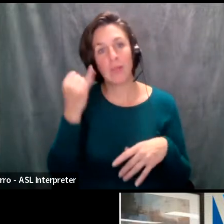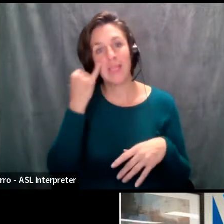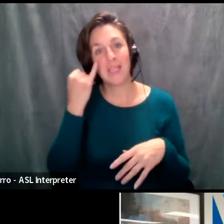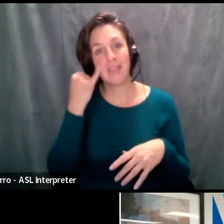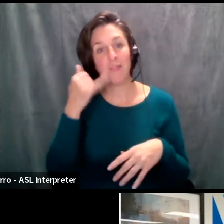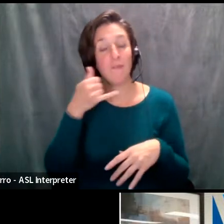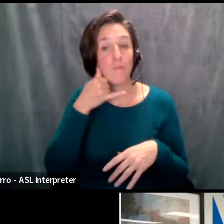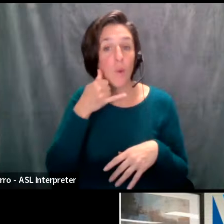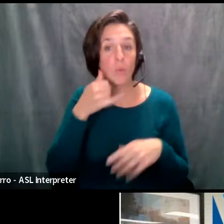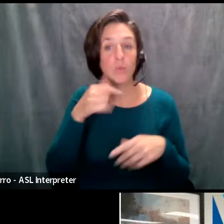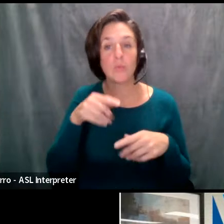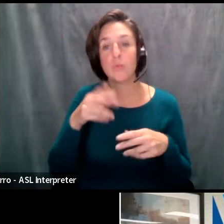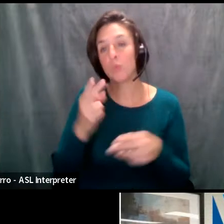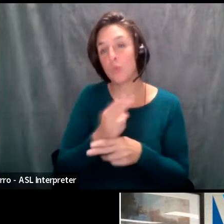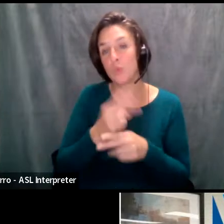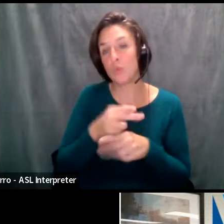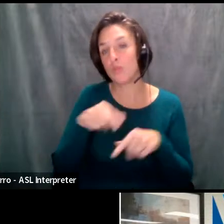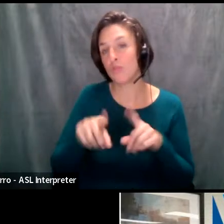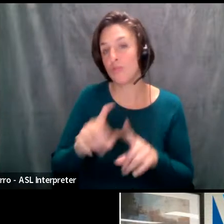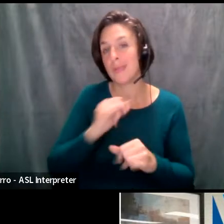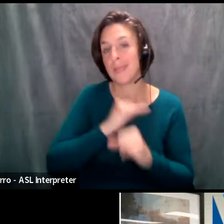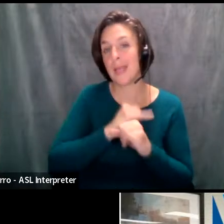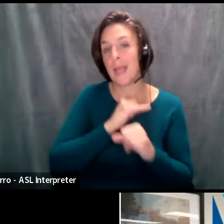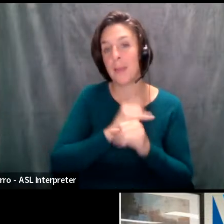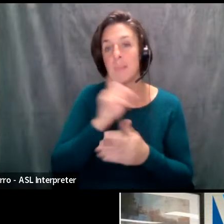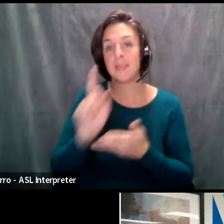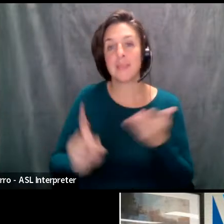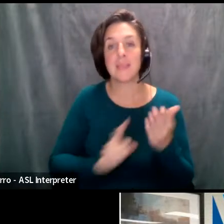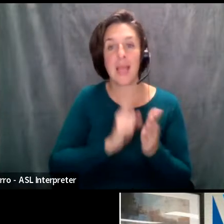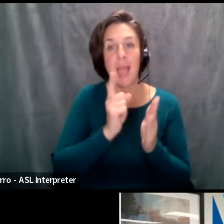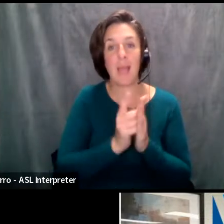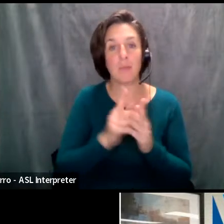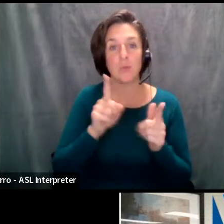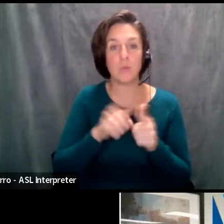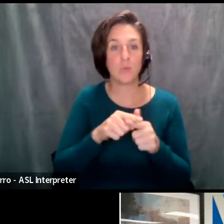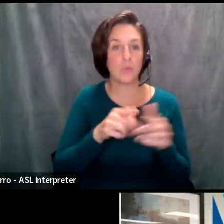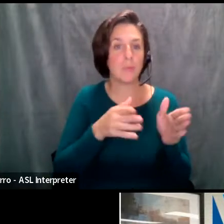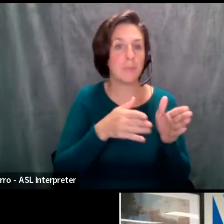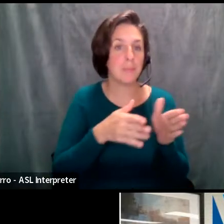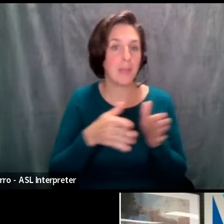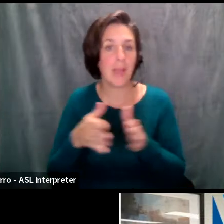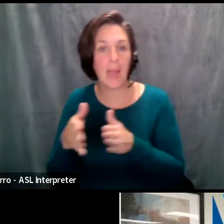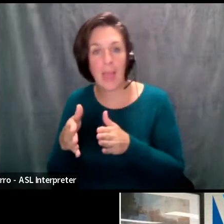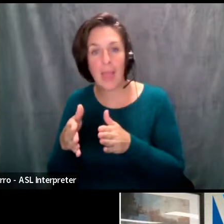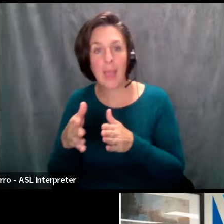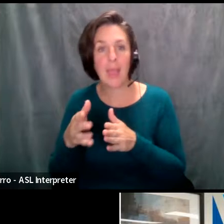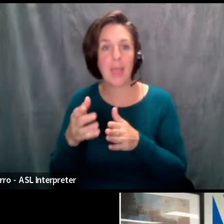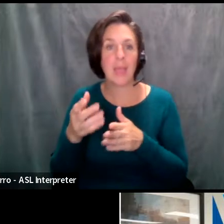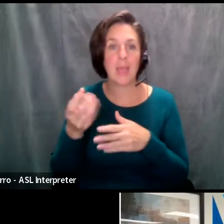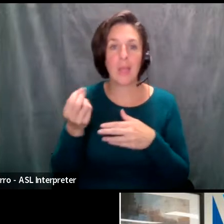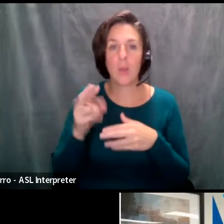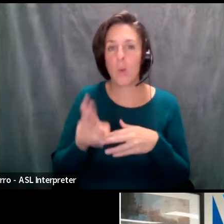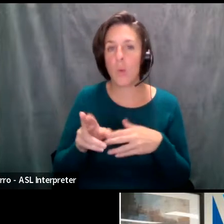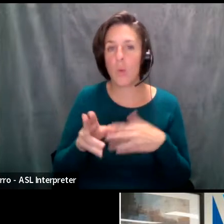used during campus hours to plan or,